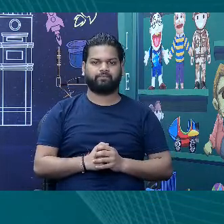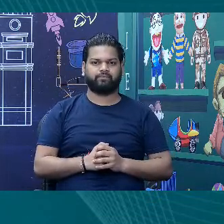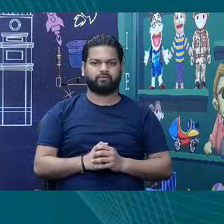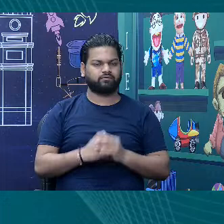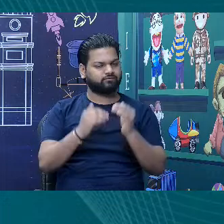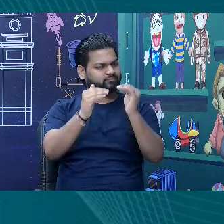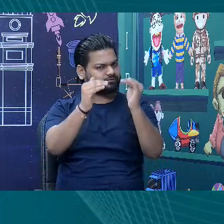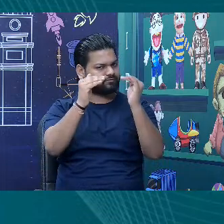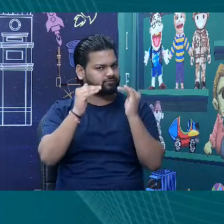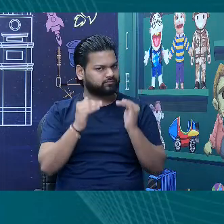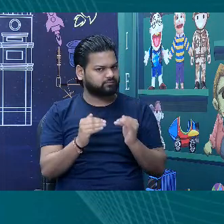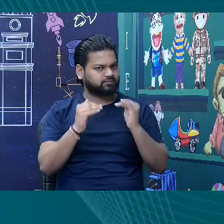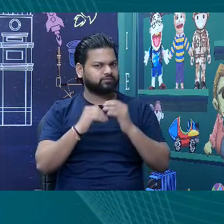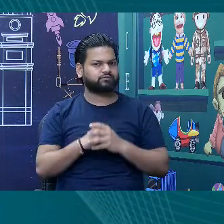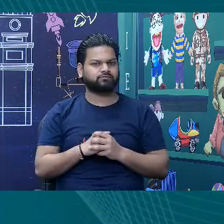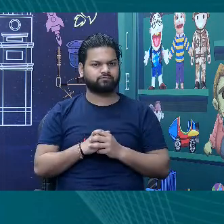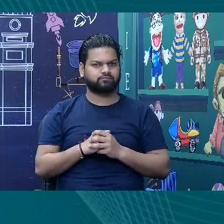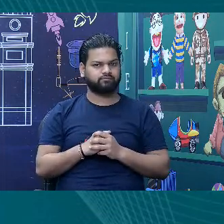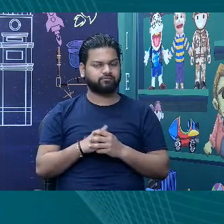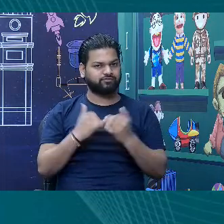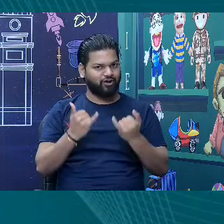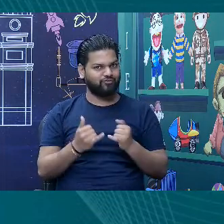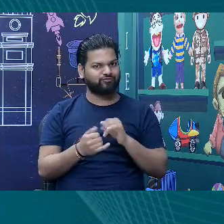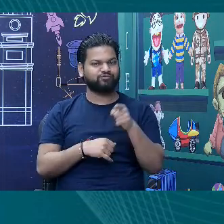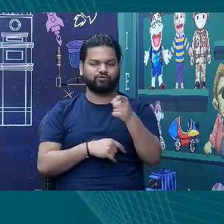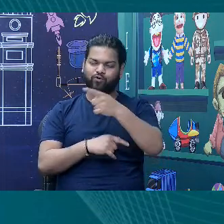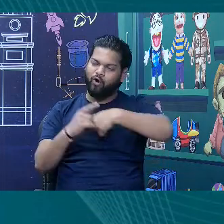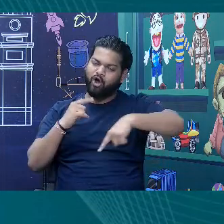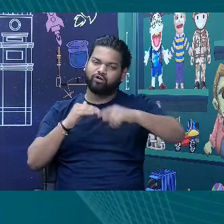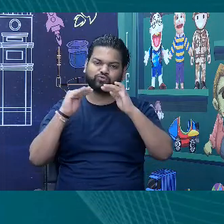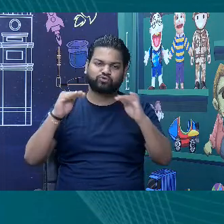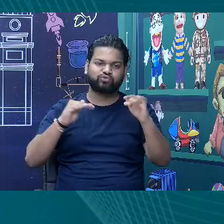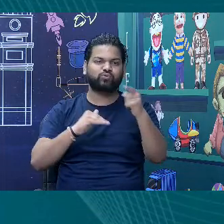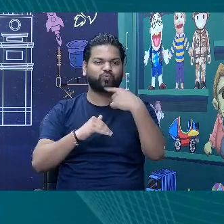Moving on, we have homework here.